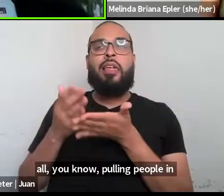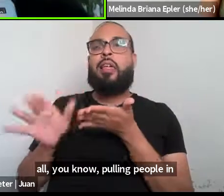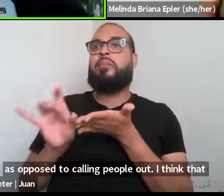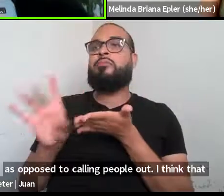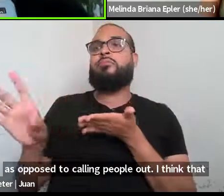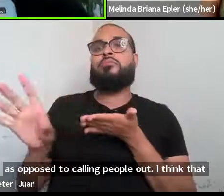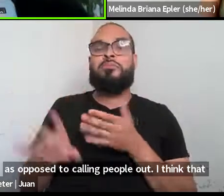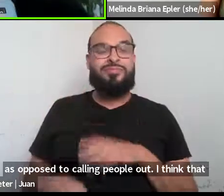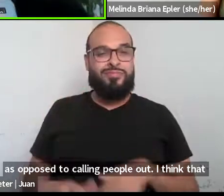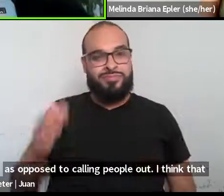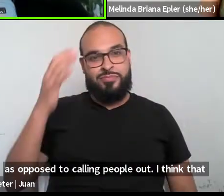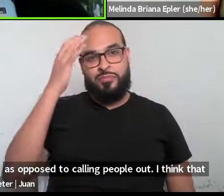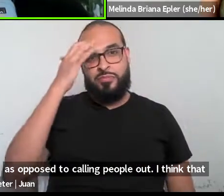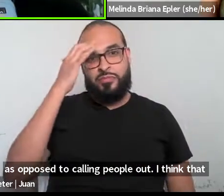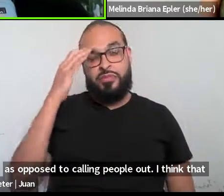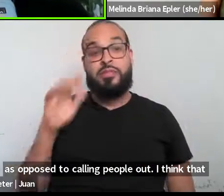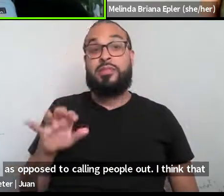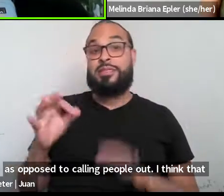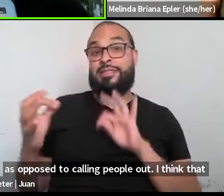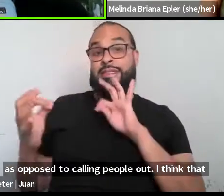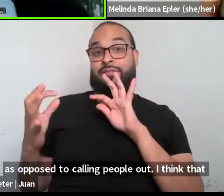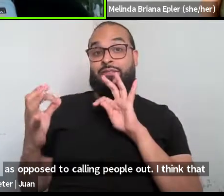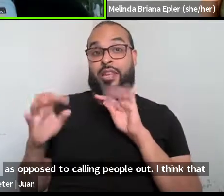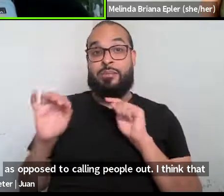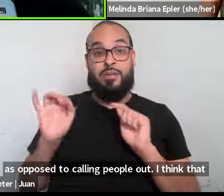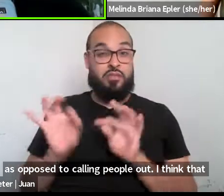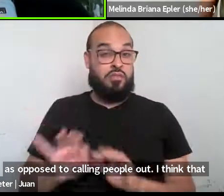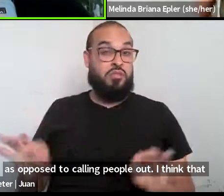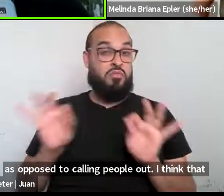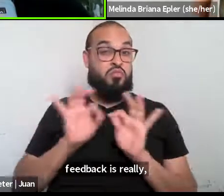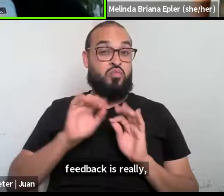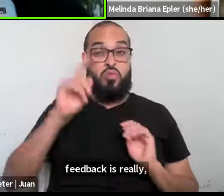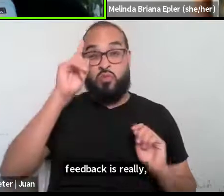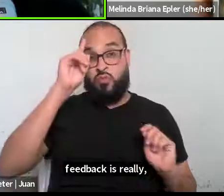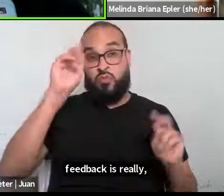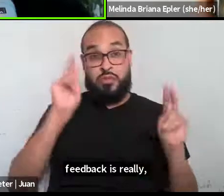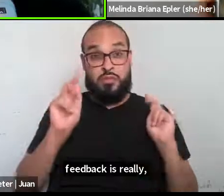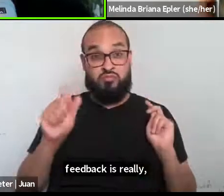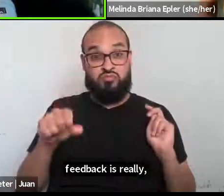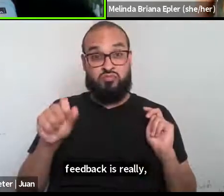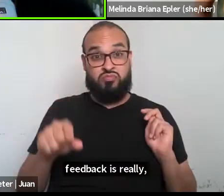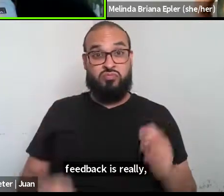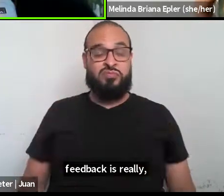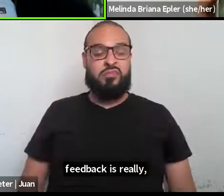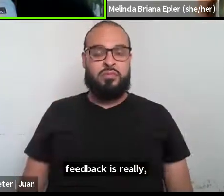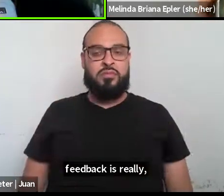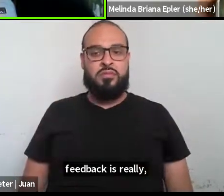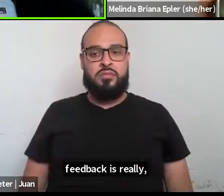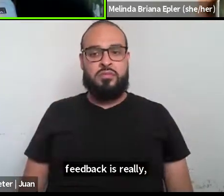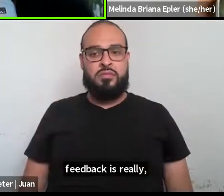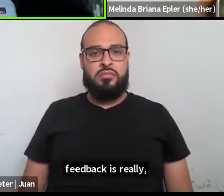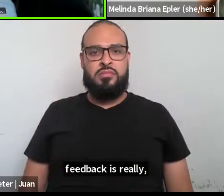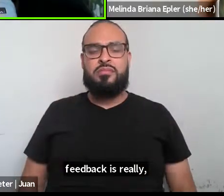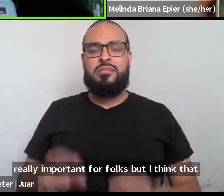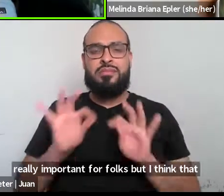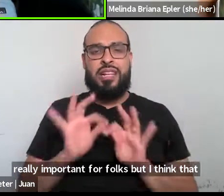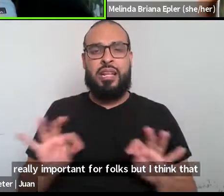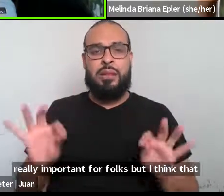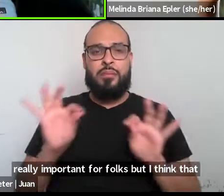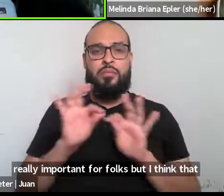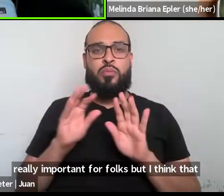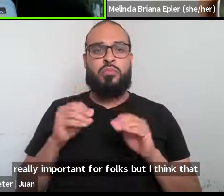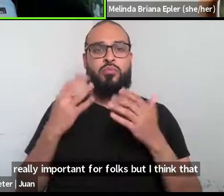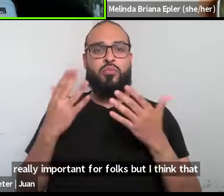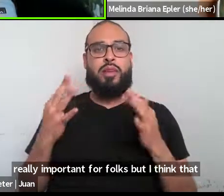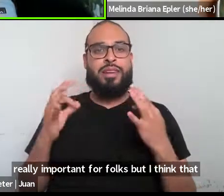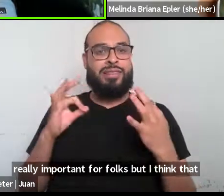really important for folks, but I think that it's important to give feedback